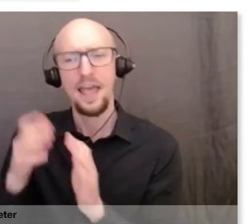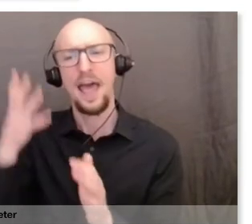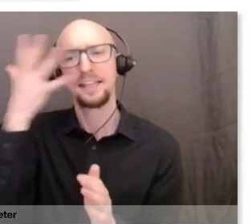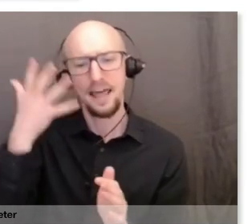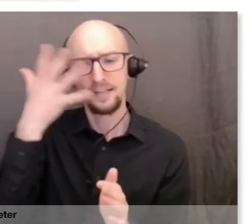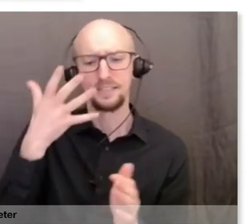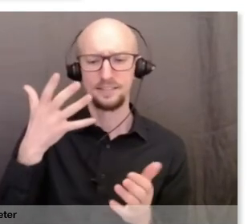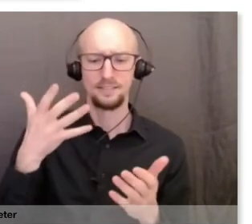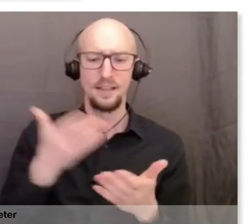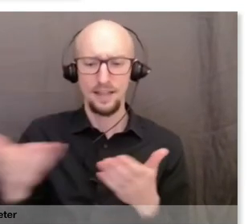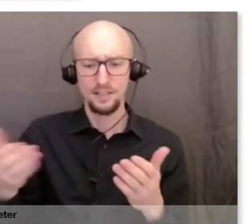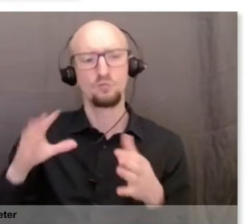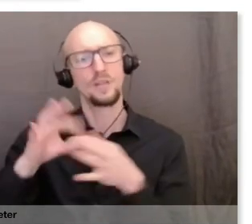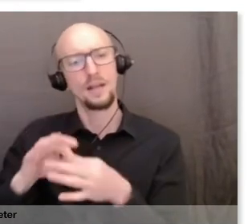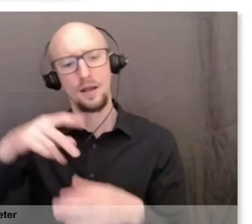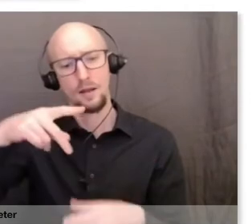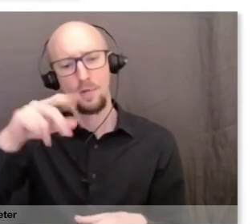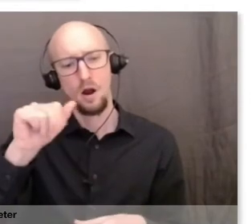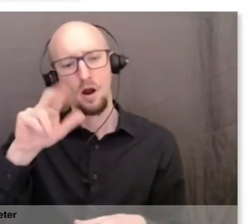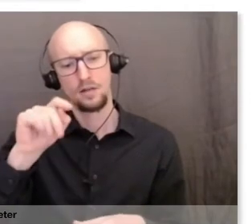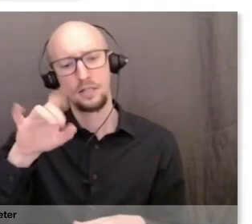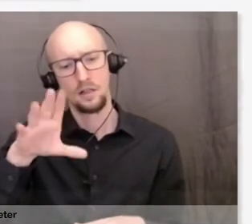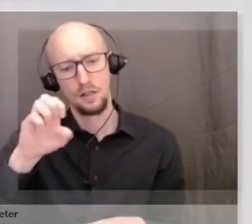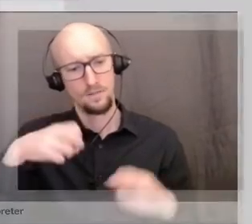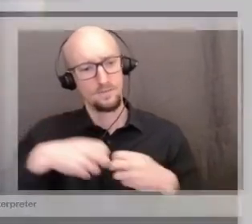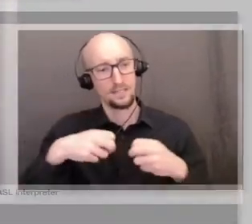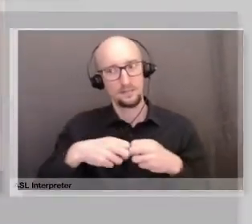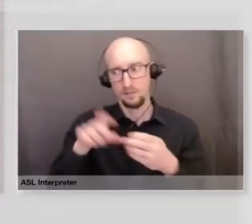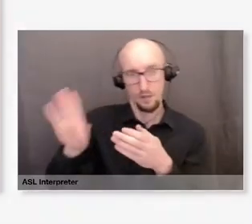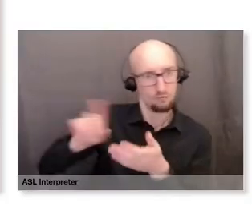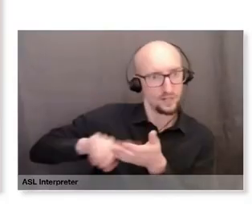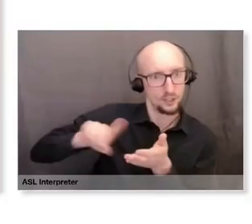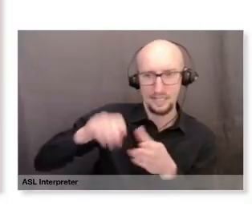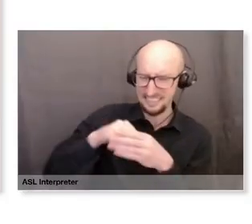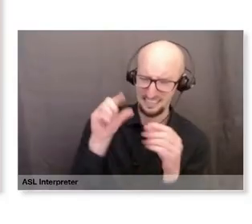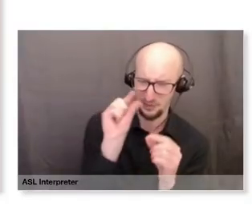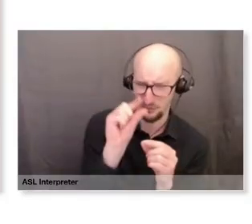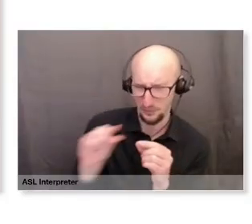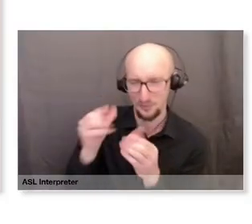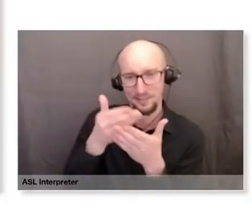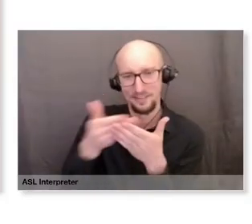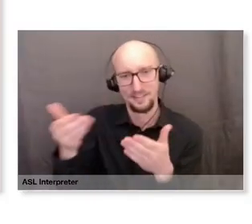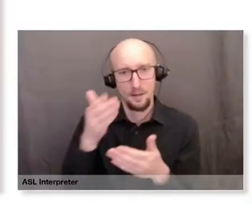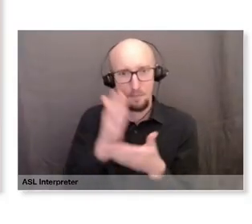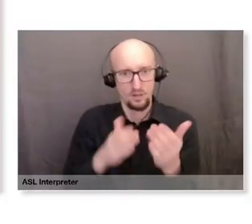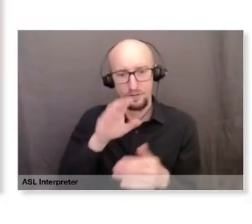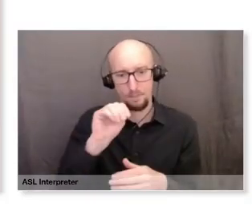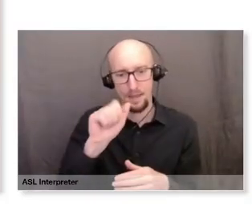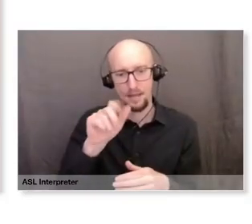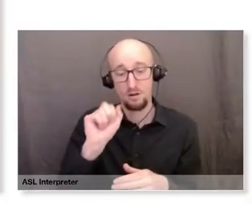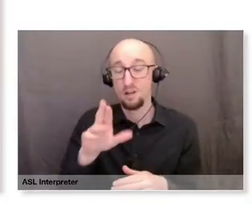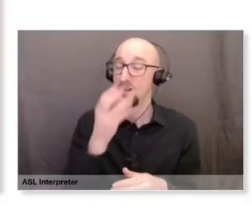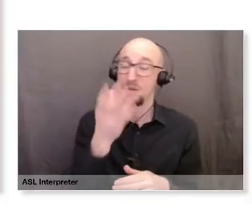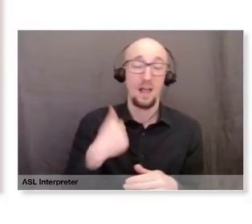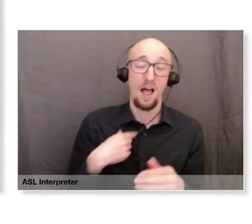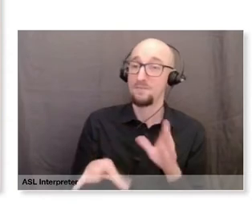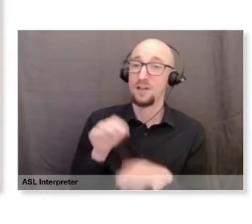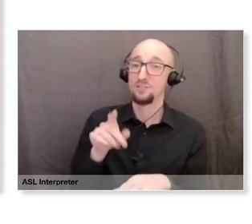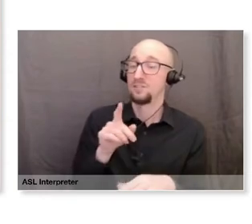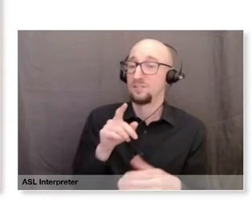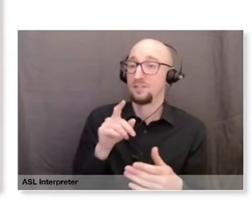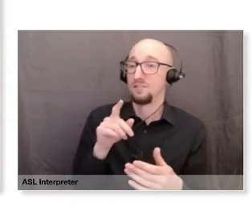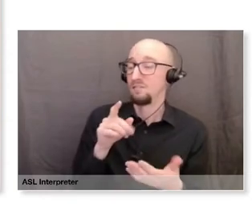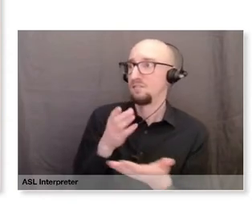like research into the smallest, tiniest bits. And what I found was that there was actually very little artistic interpretation of those